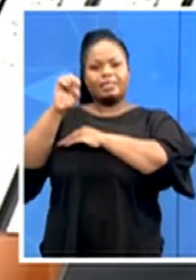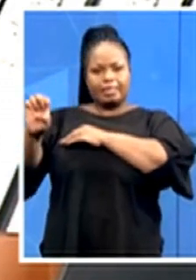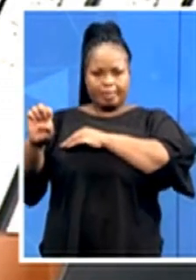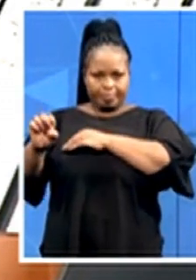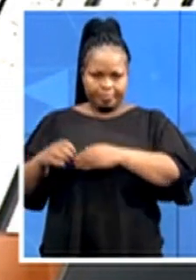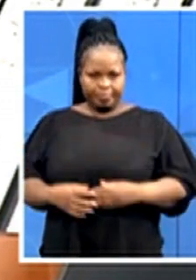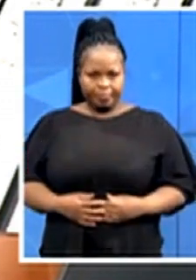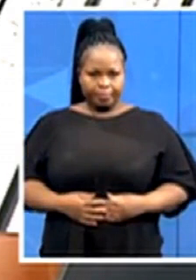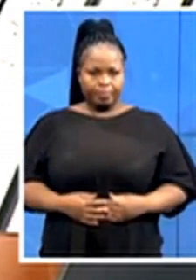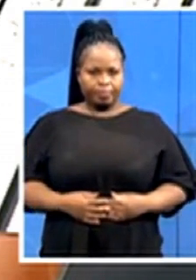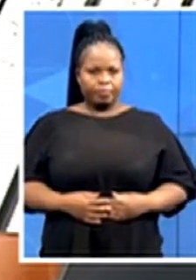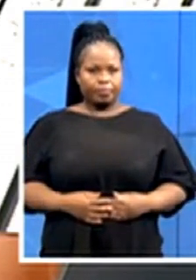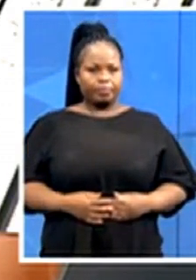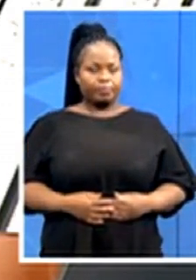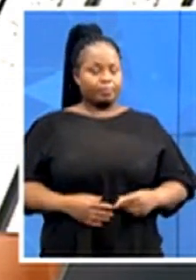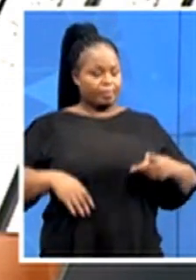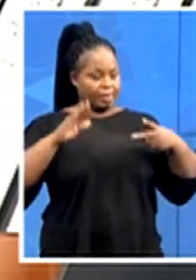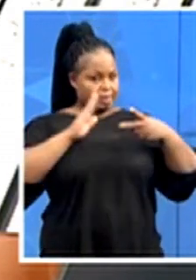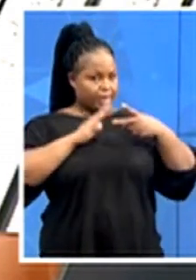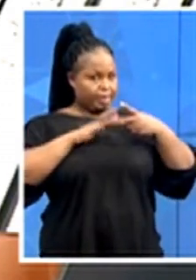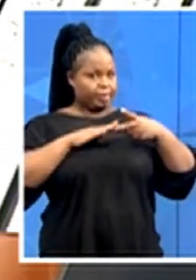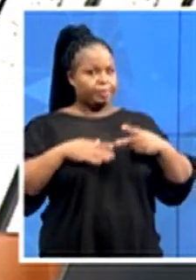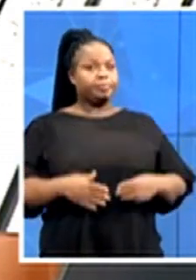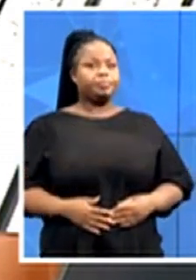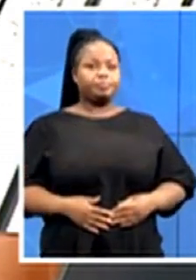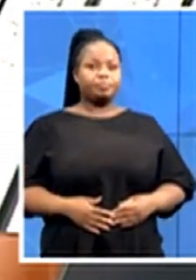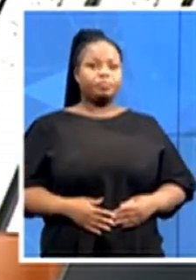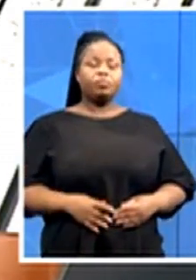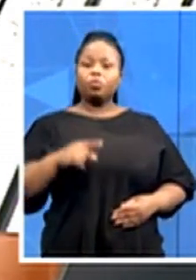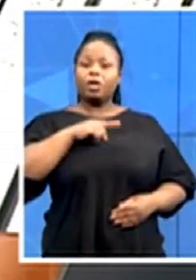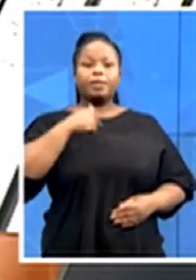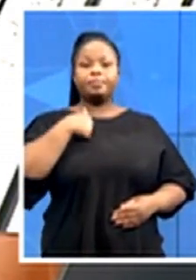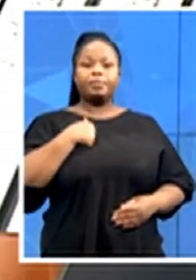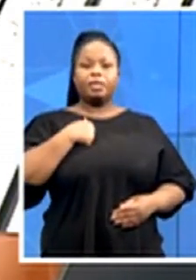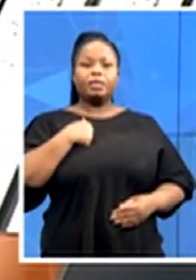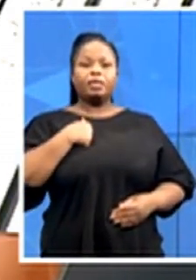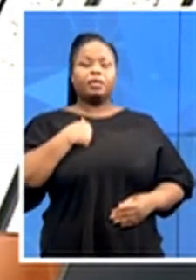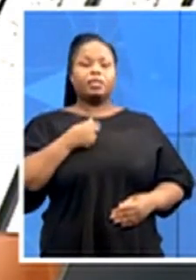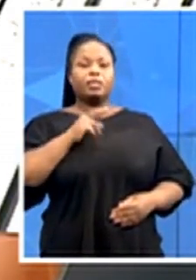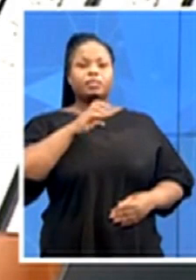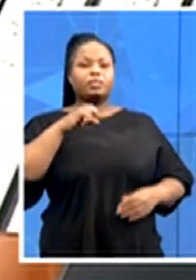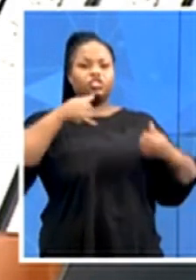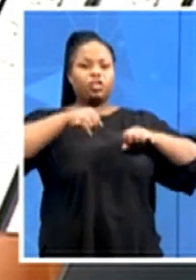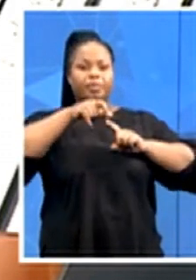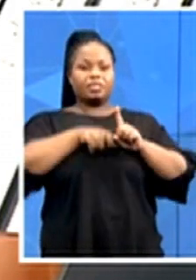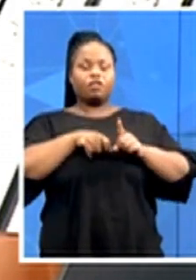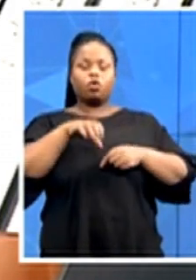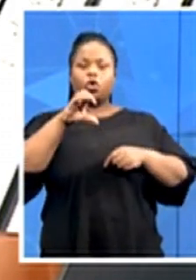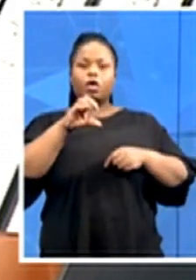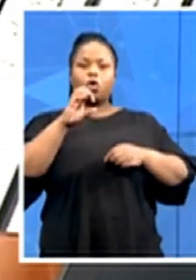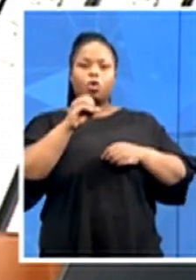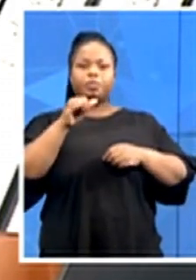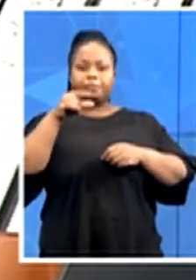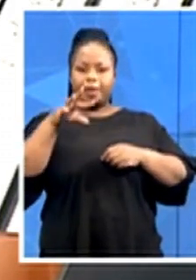Second, as non-executive chairperson of Optimum Holdings, I was not involved in